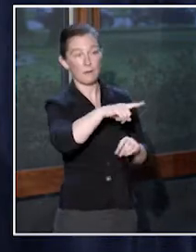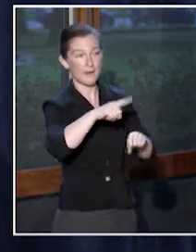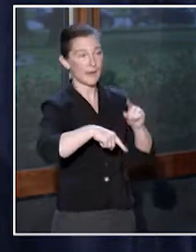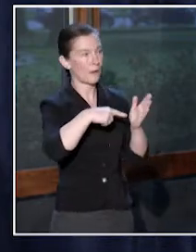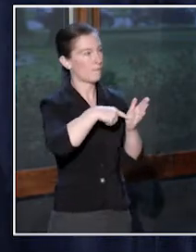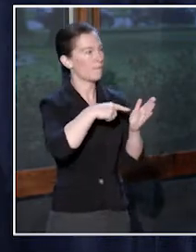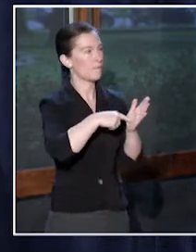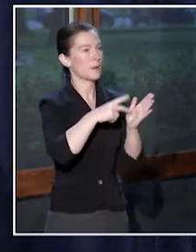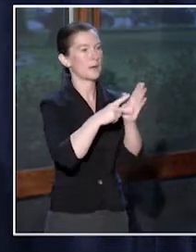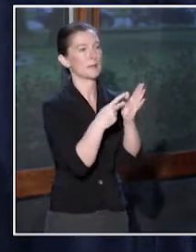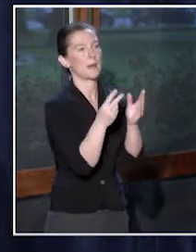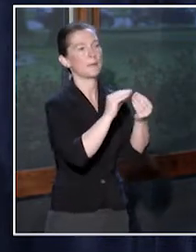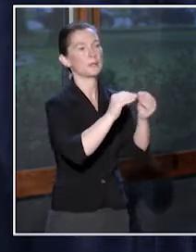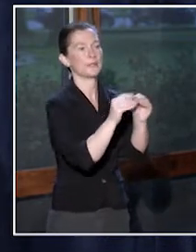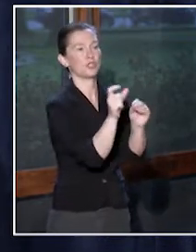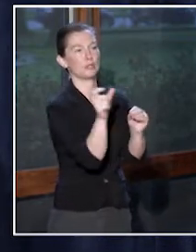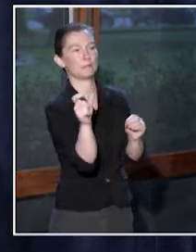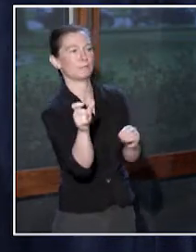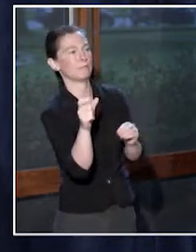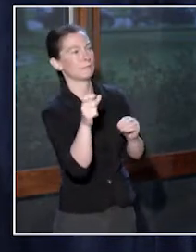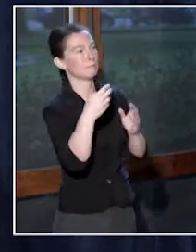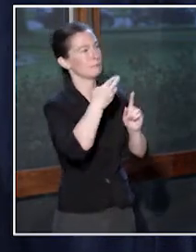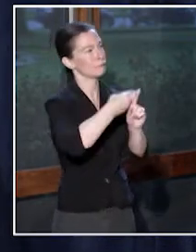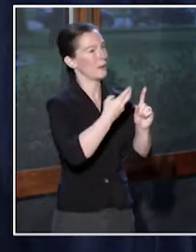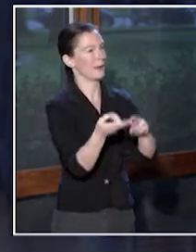in a single year.